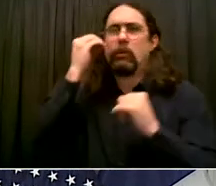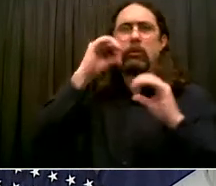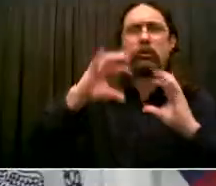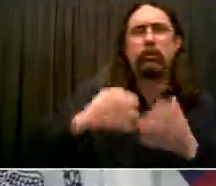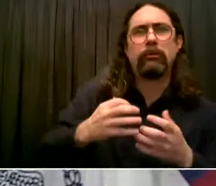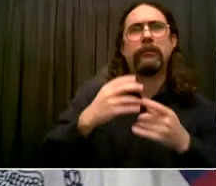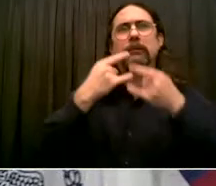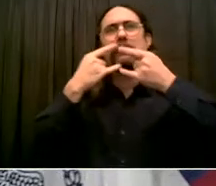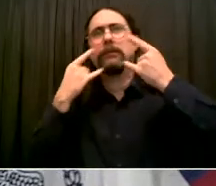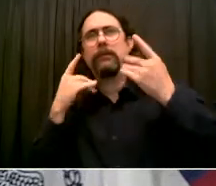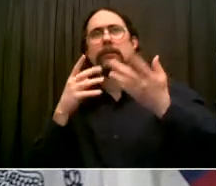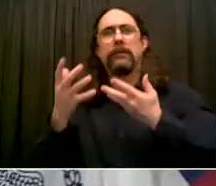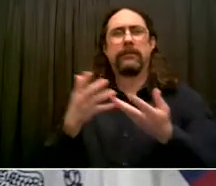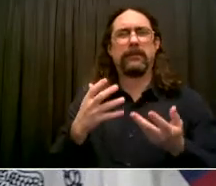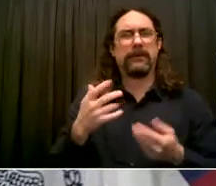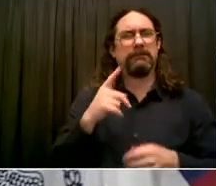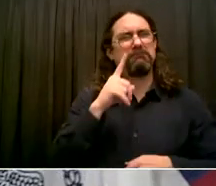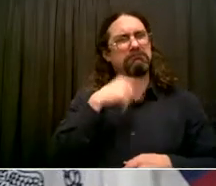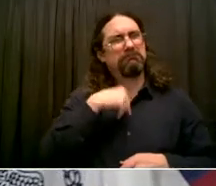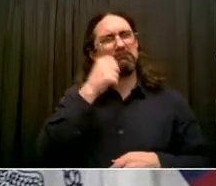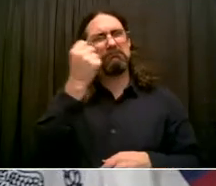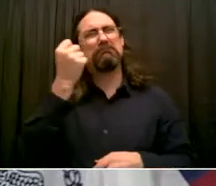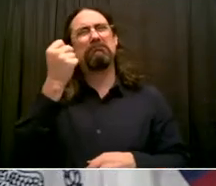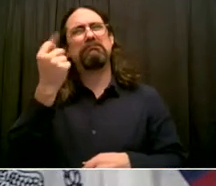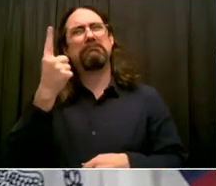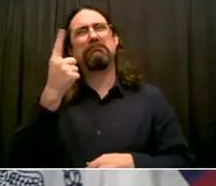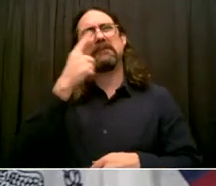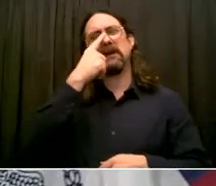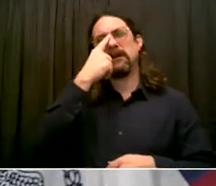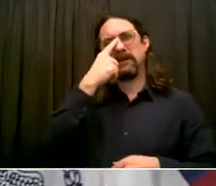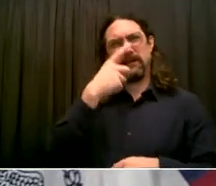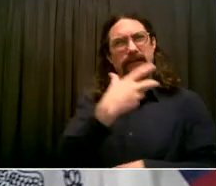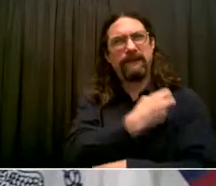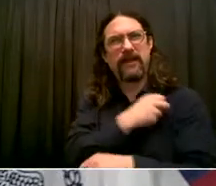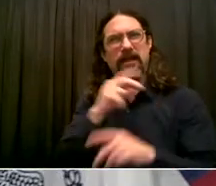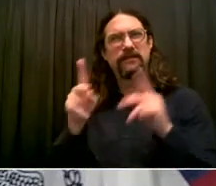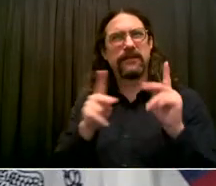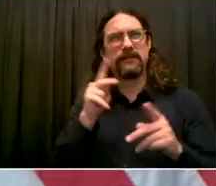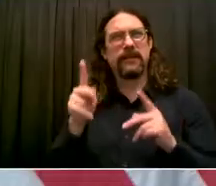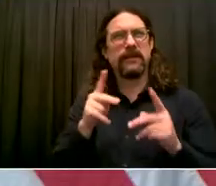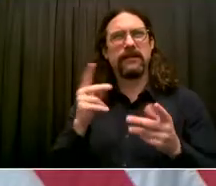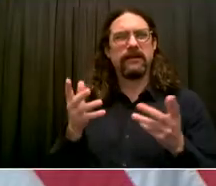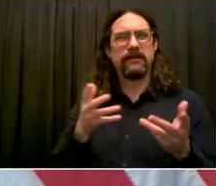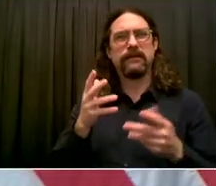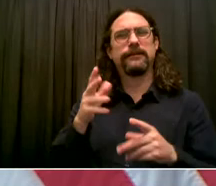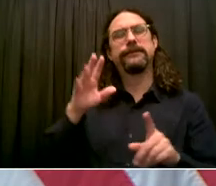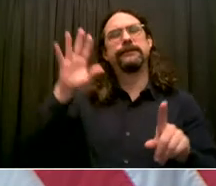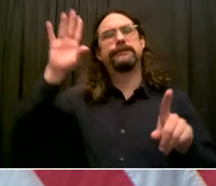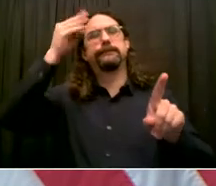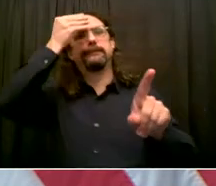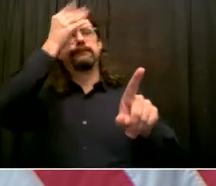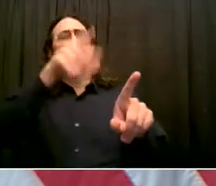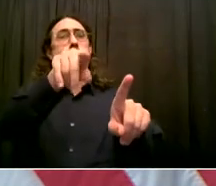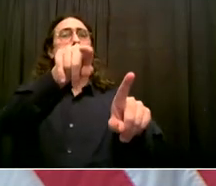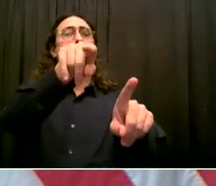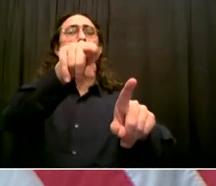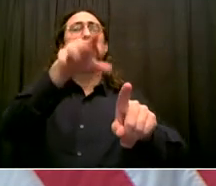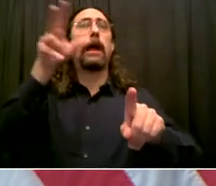little bit there sound quality-wise. Dr. Choksi, did you hear it well enough to answer? Yes, I believe I did. The question, sir, was